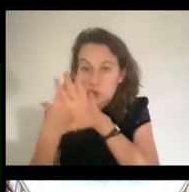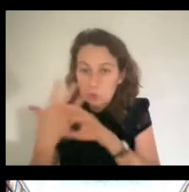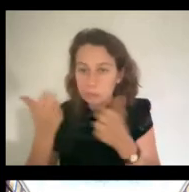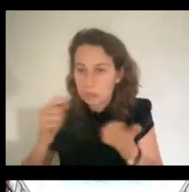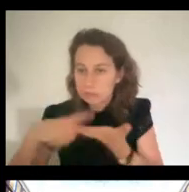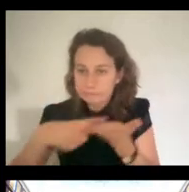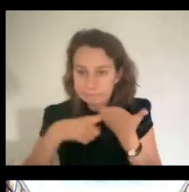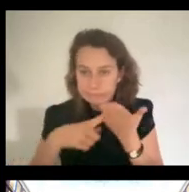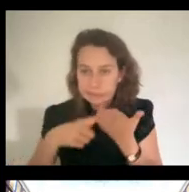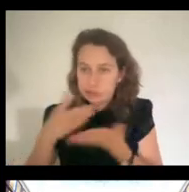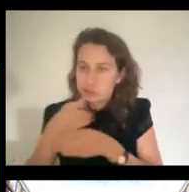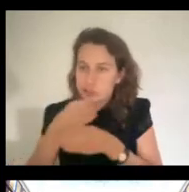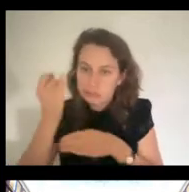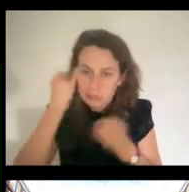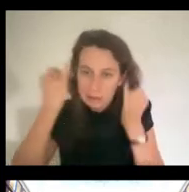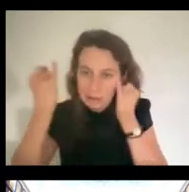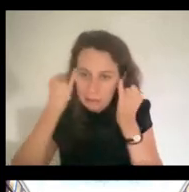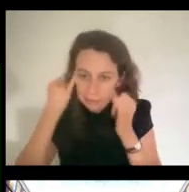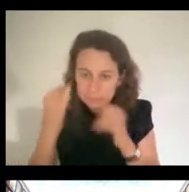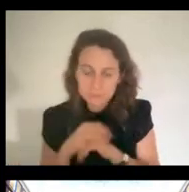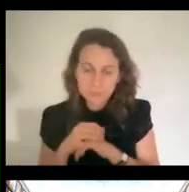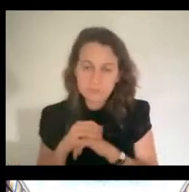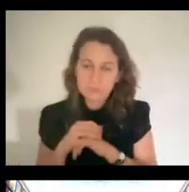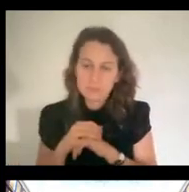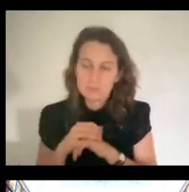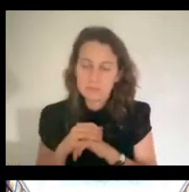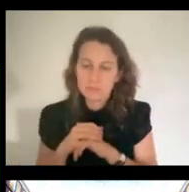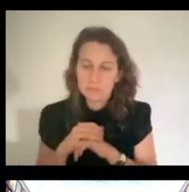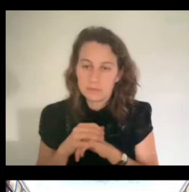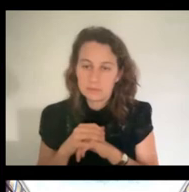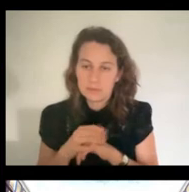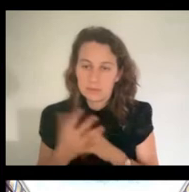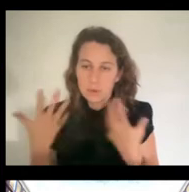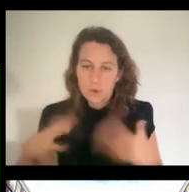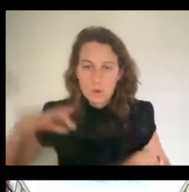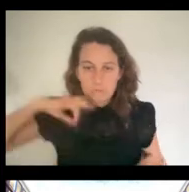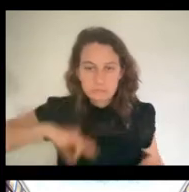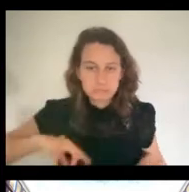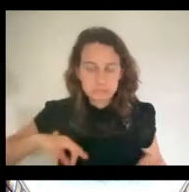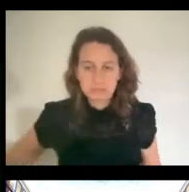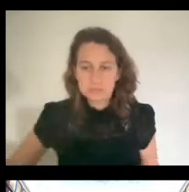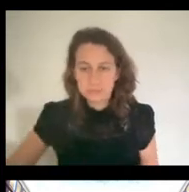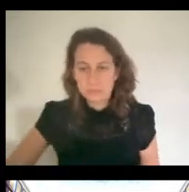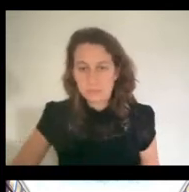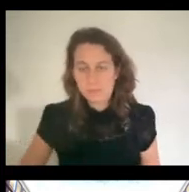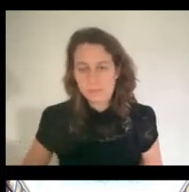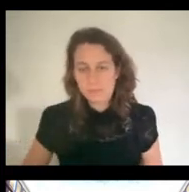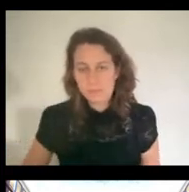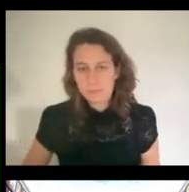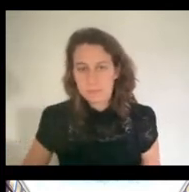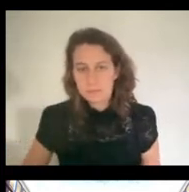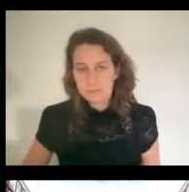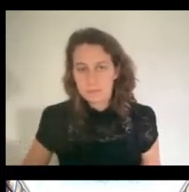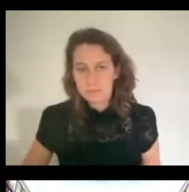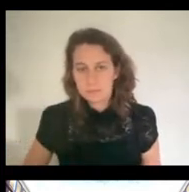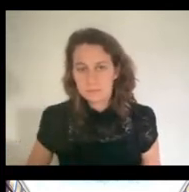just sharing ideas, and what about this and what about that. And that was really rewarding to do that as well. And the same with the